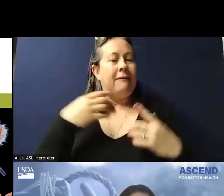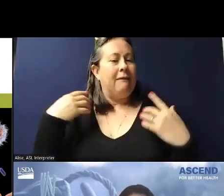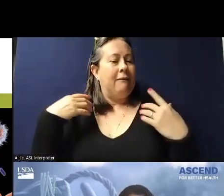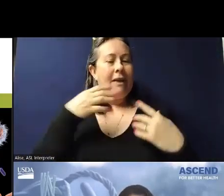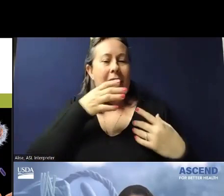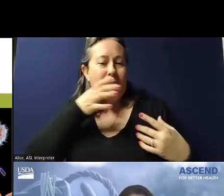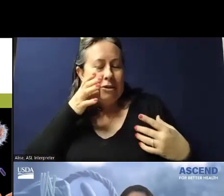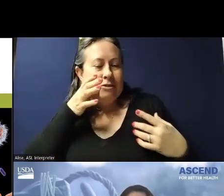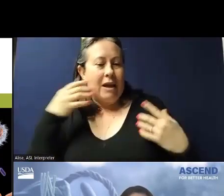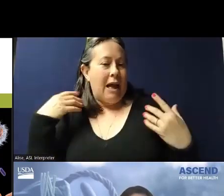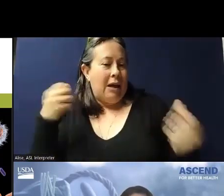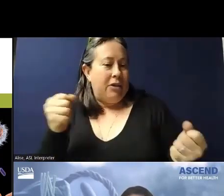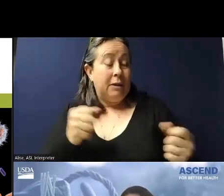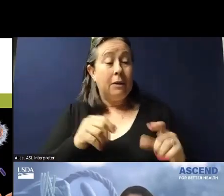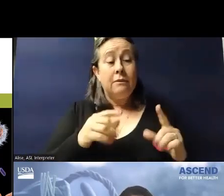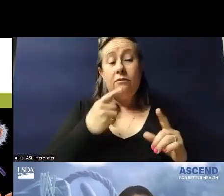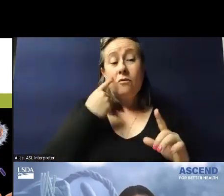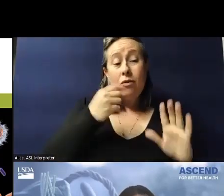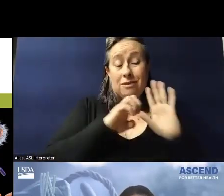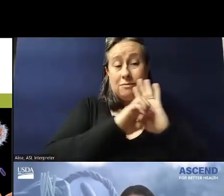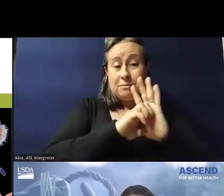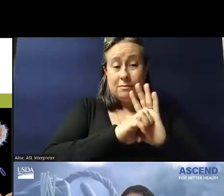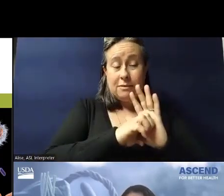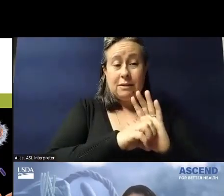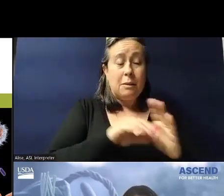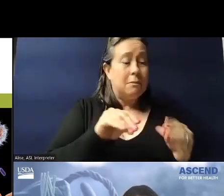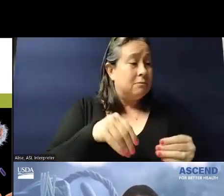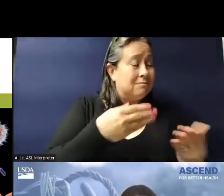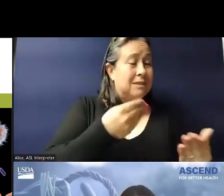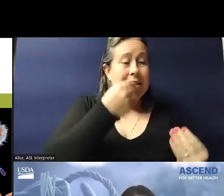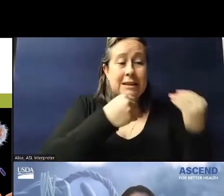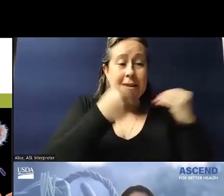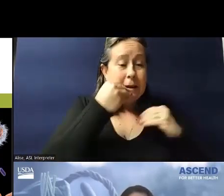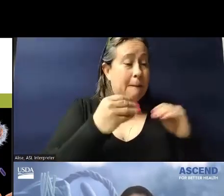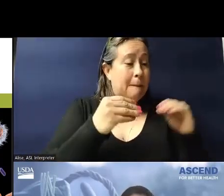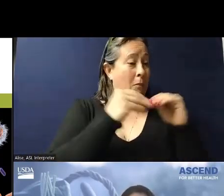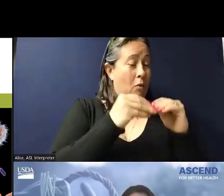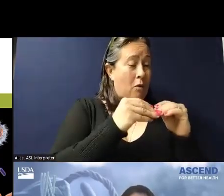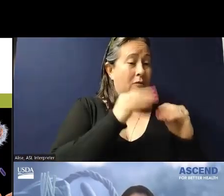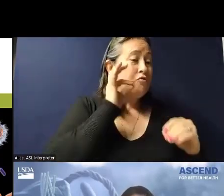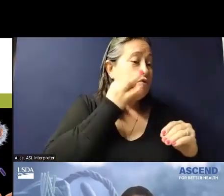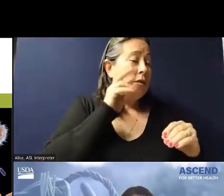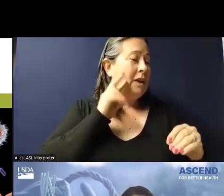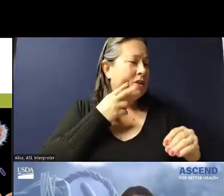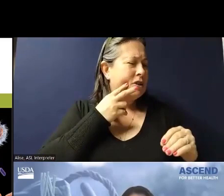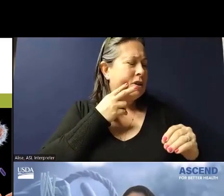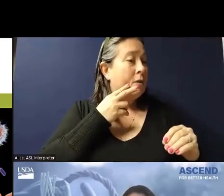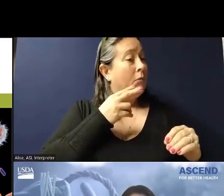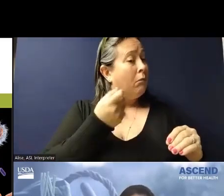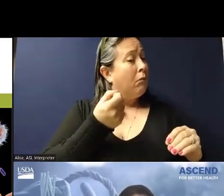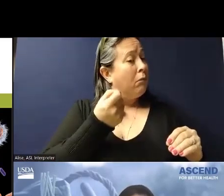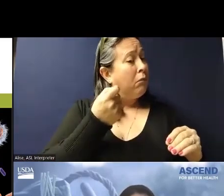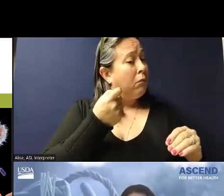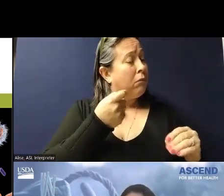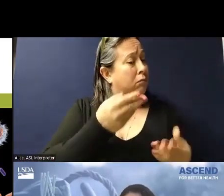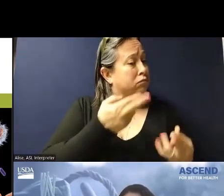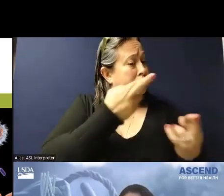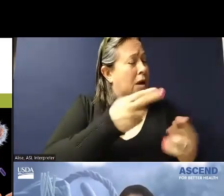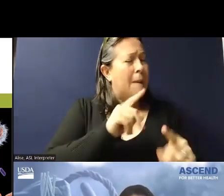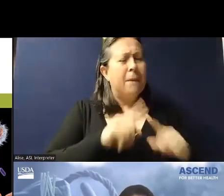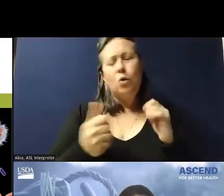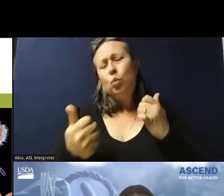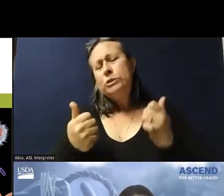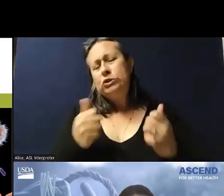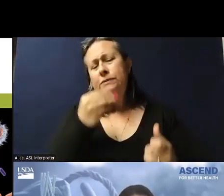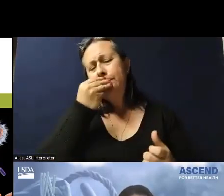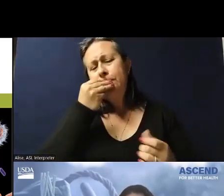more fruits and vegetables is prevalent dietary guidance, but which food from which farming practices, which foods are more suitable